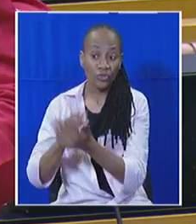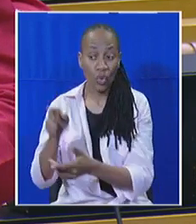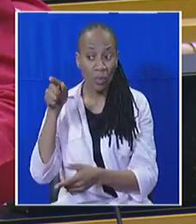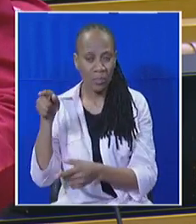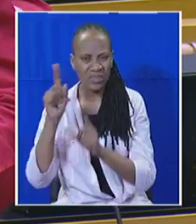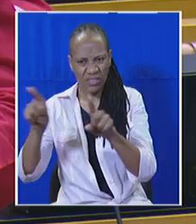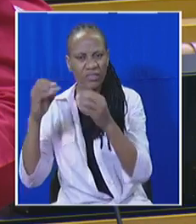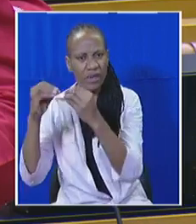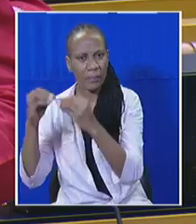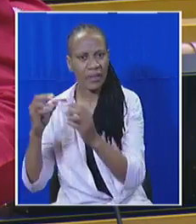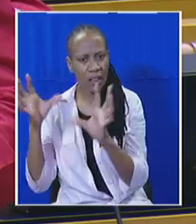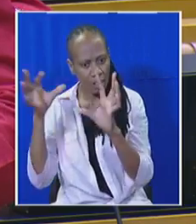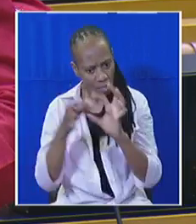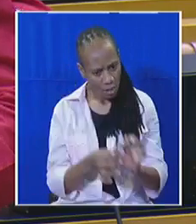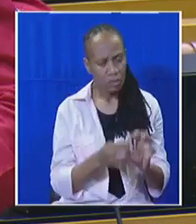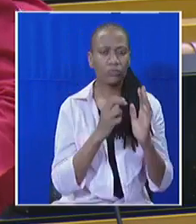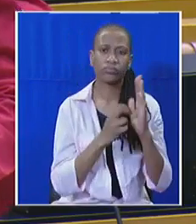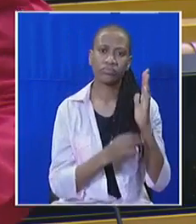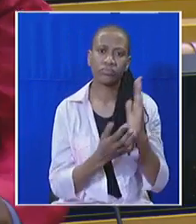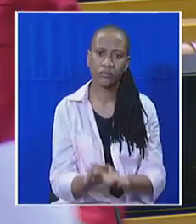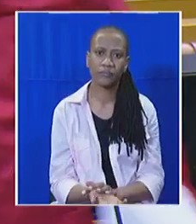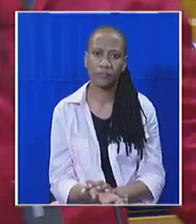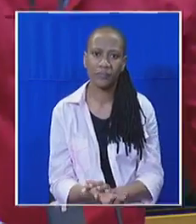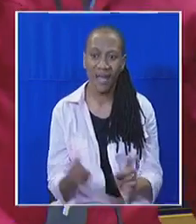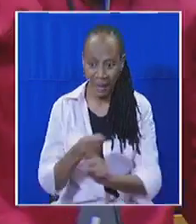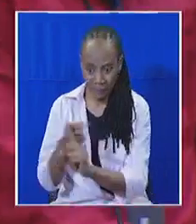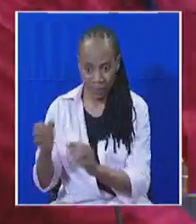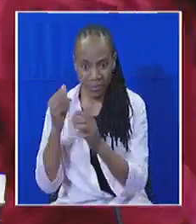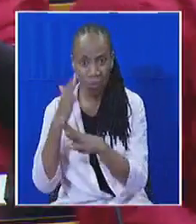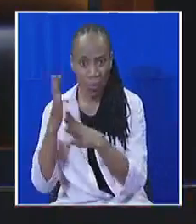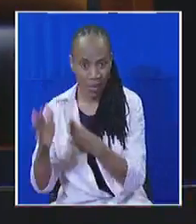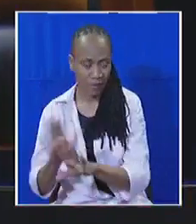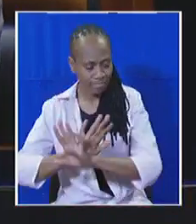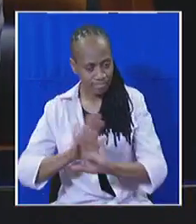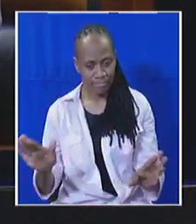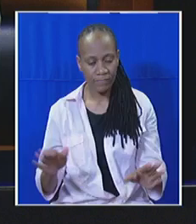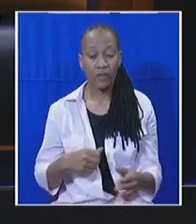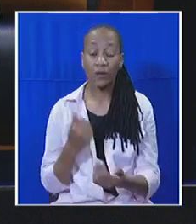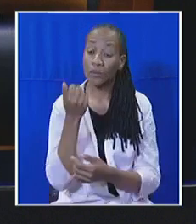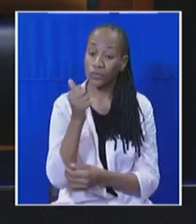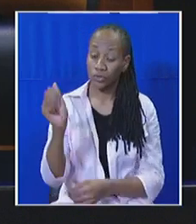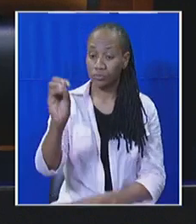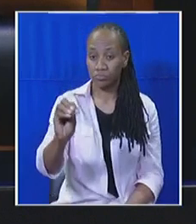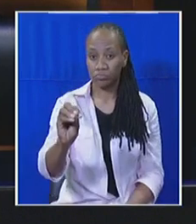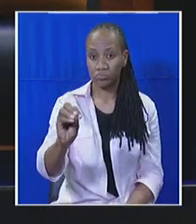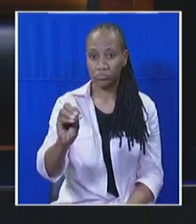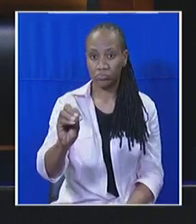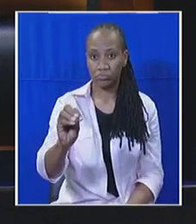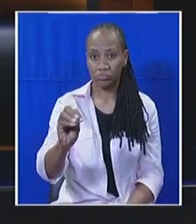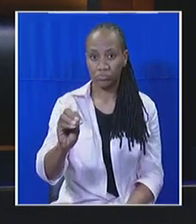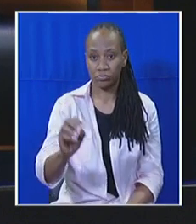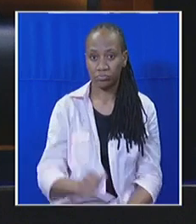regulation and stop abusing its workers. I so move. I now put the motion. Are there any objections?